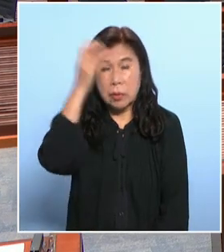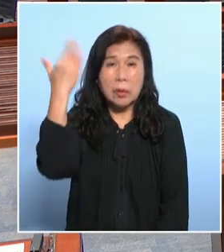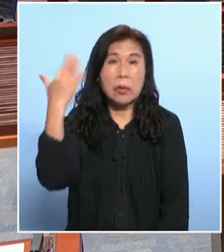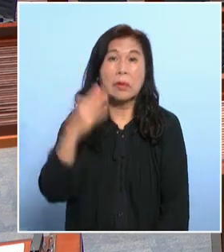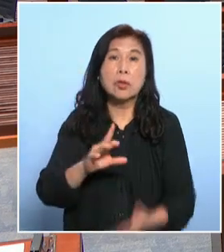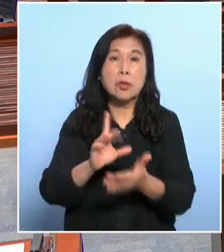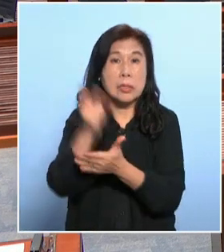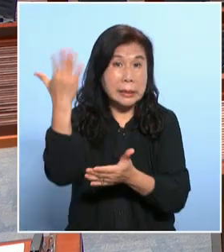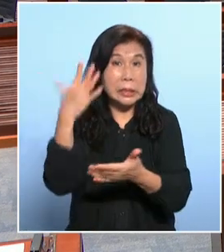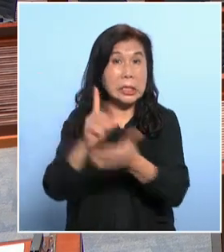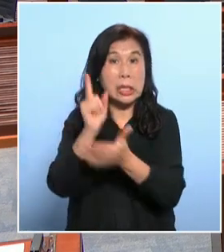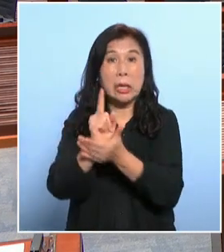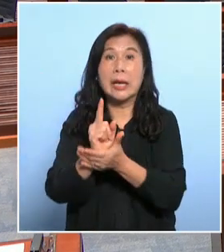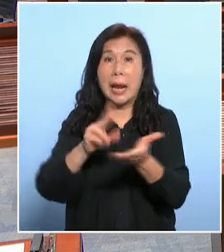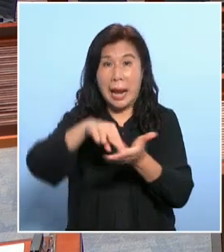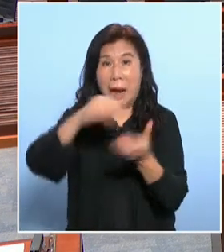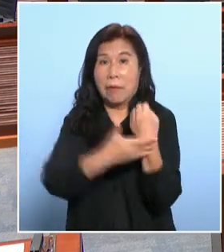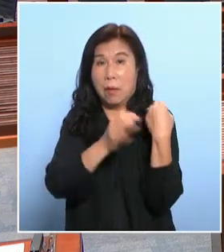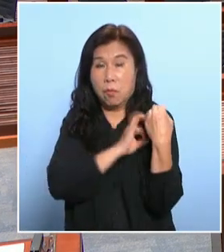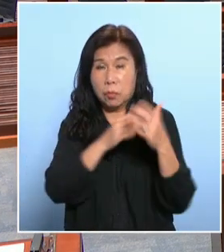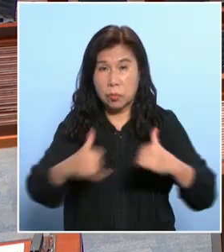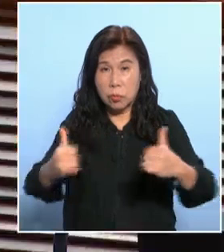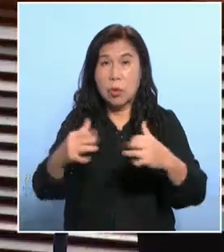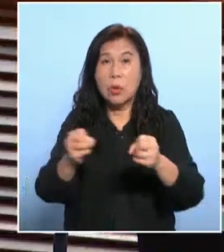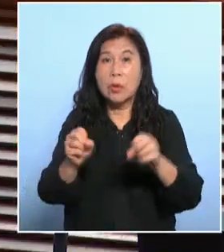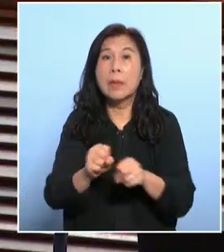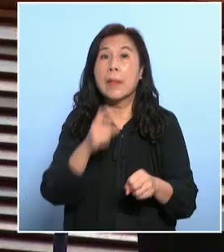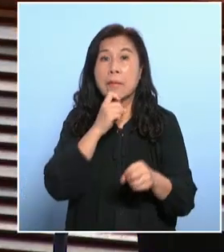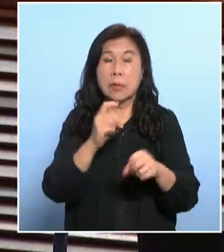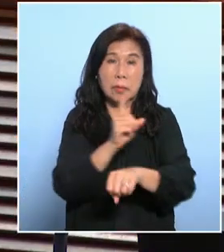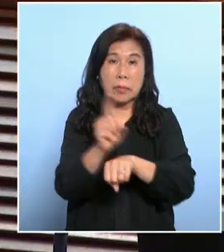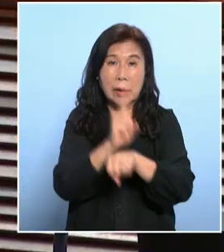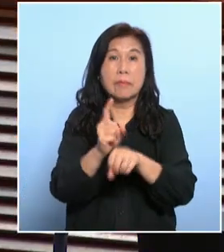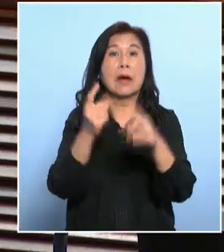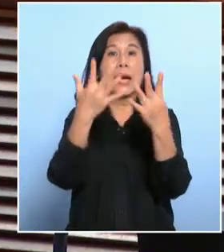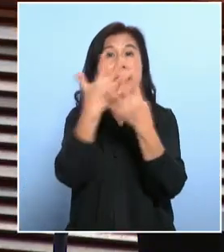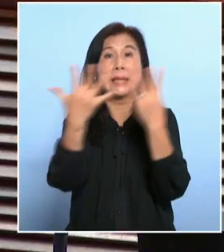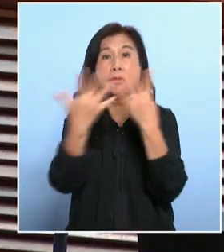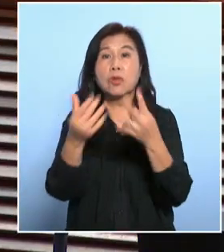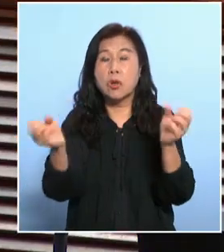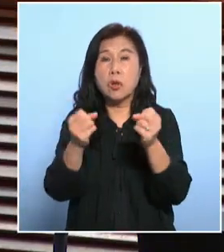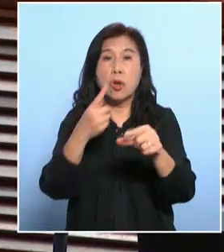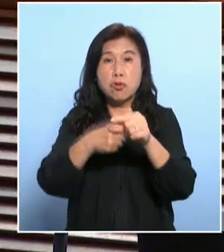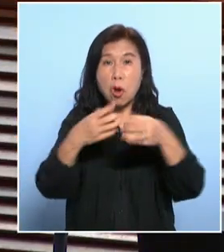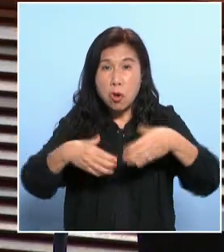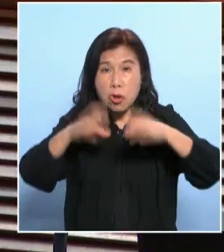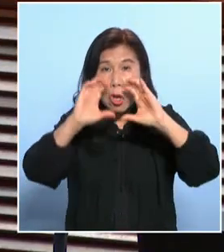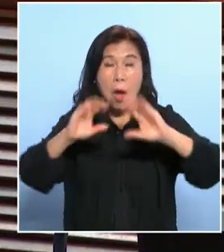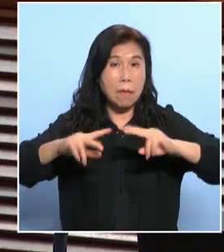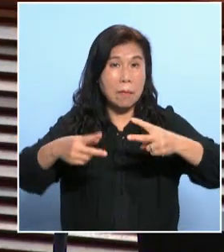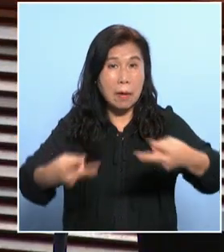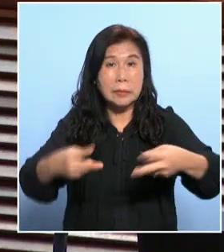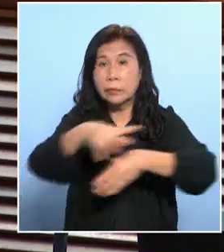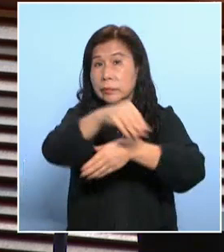Wing-Kong. Thank you, Chair. In the last legislative session, we made use of 25 minutes